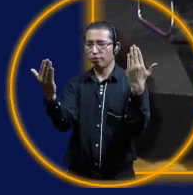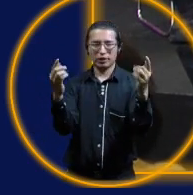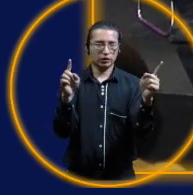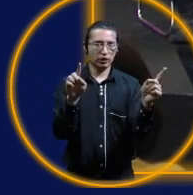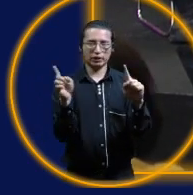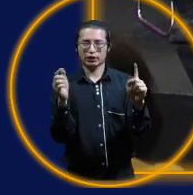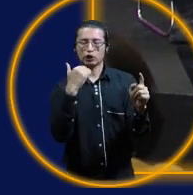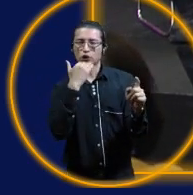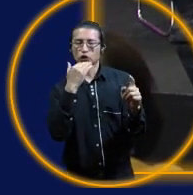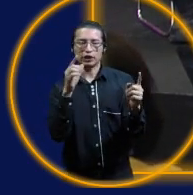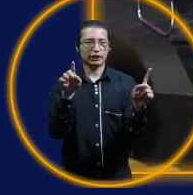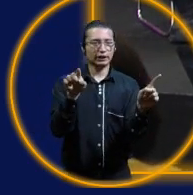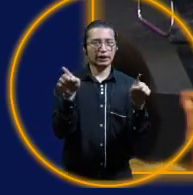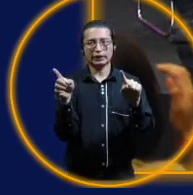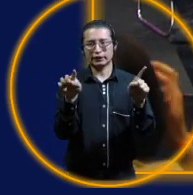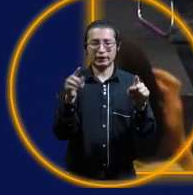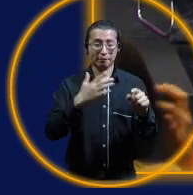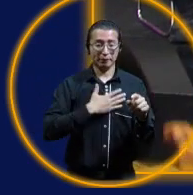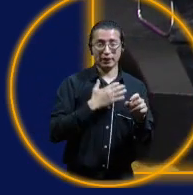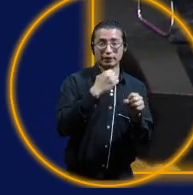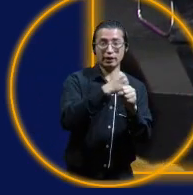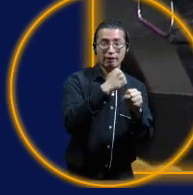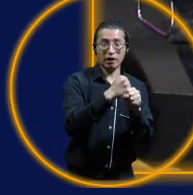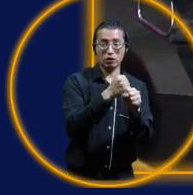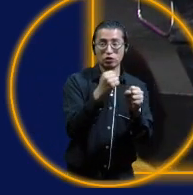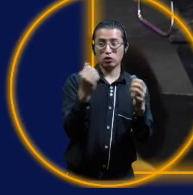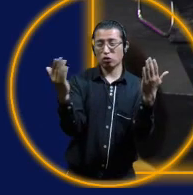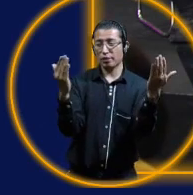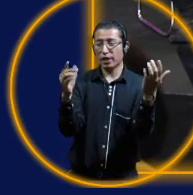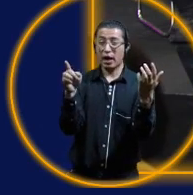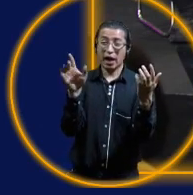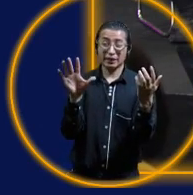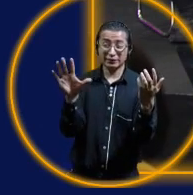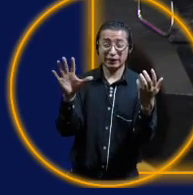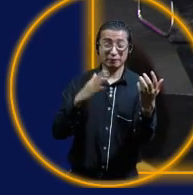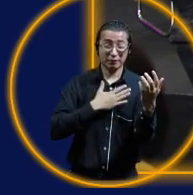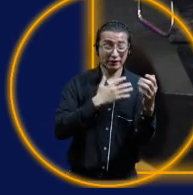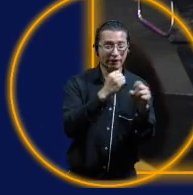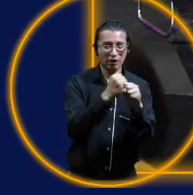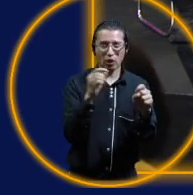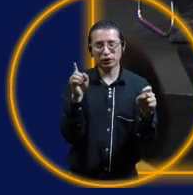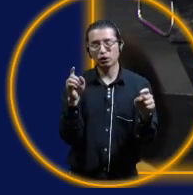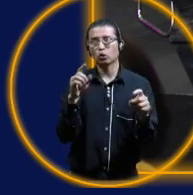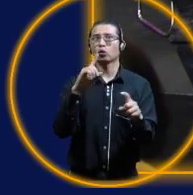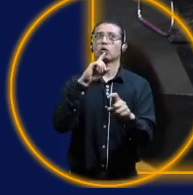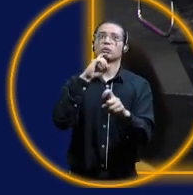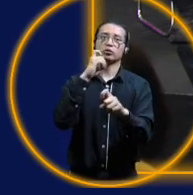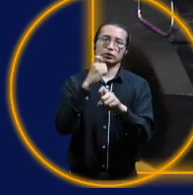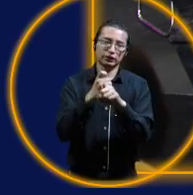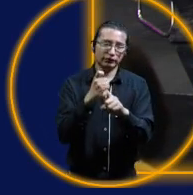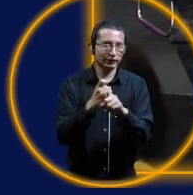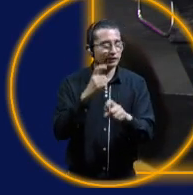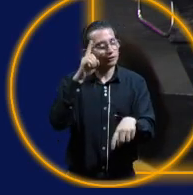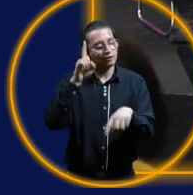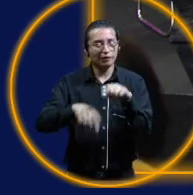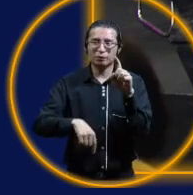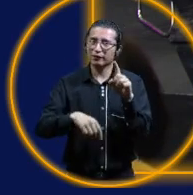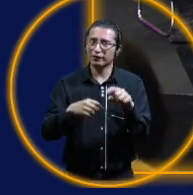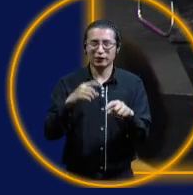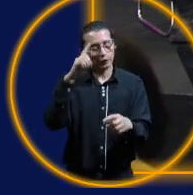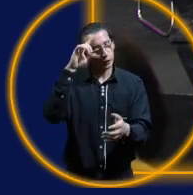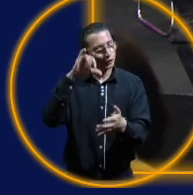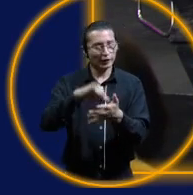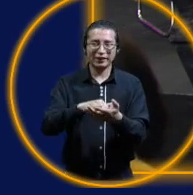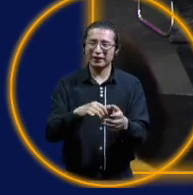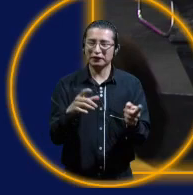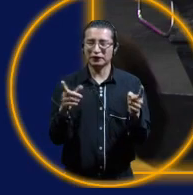my work is like that. And I feel like when you bring that into the making, you keep stopping yourself,